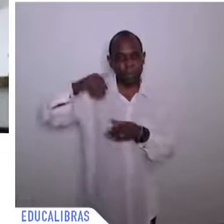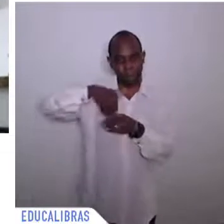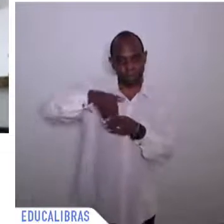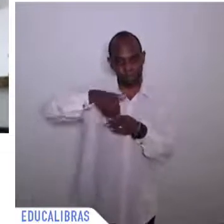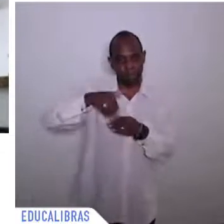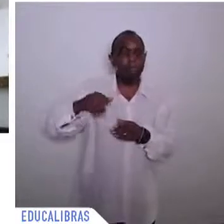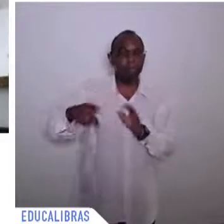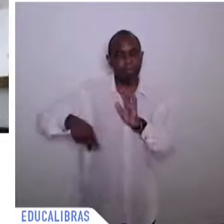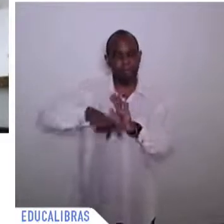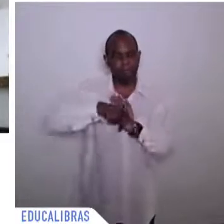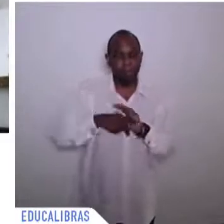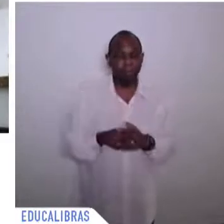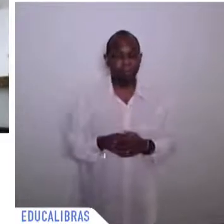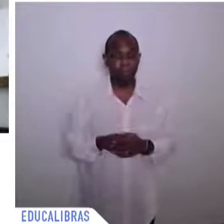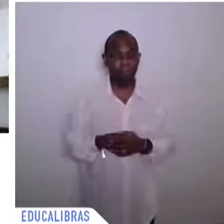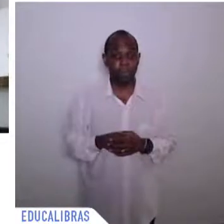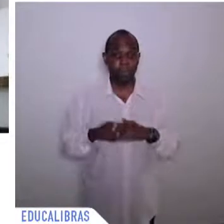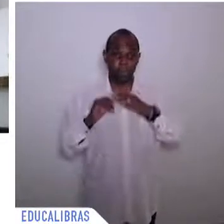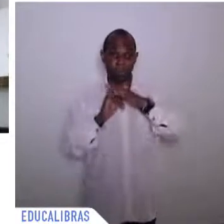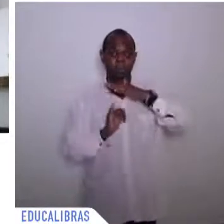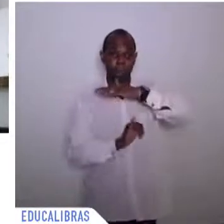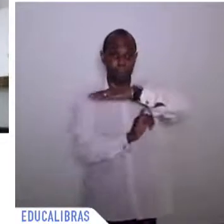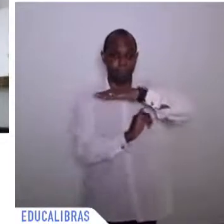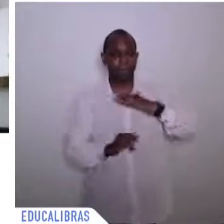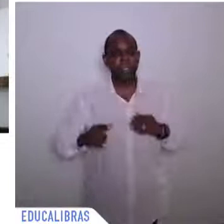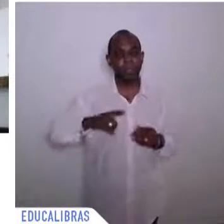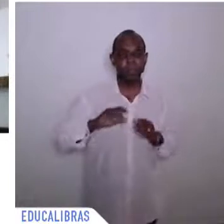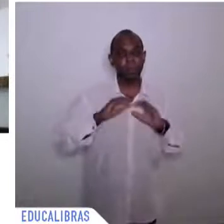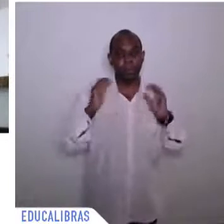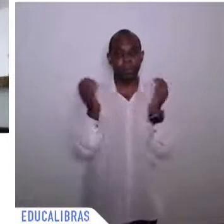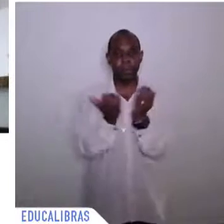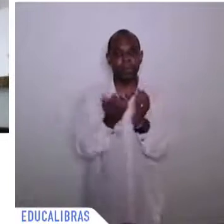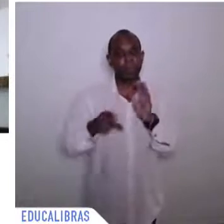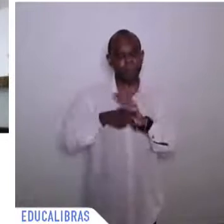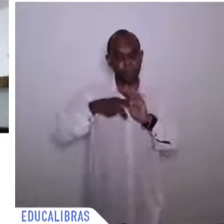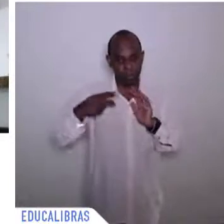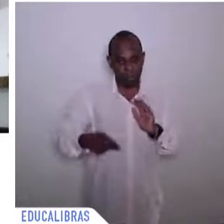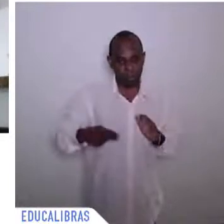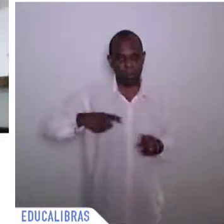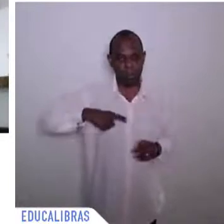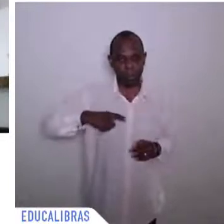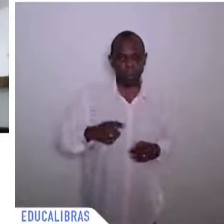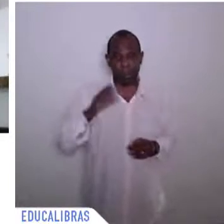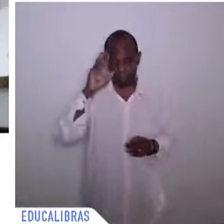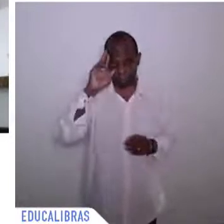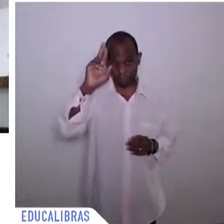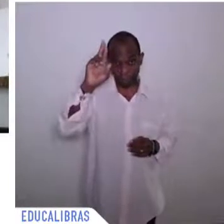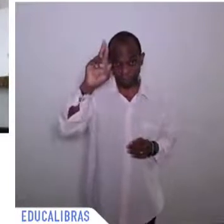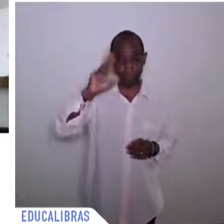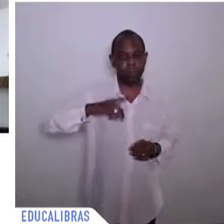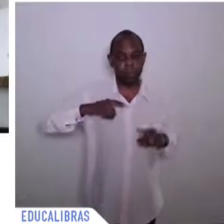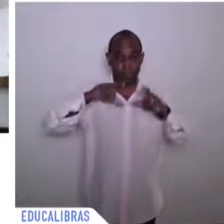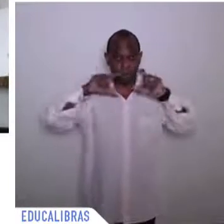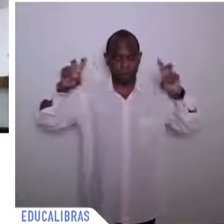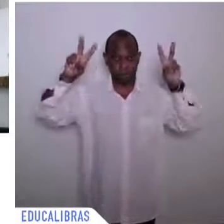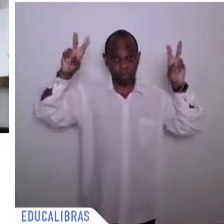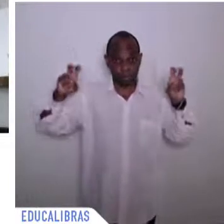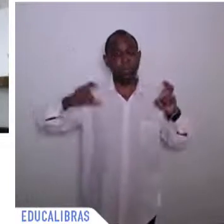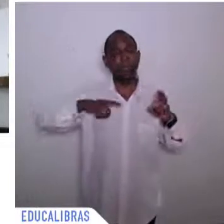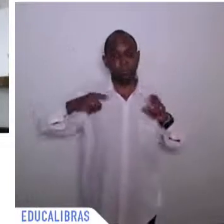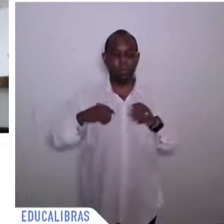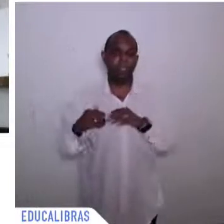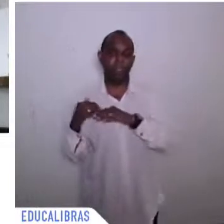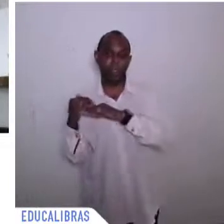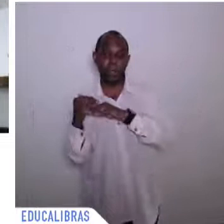would like to thank everyone for watching our panel on elections and the institutions. This conference